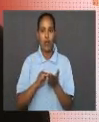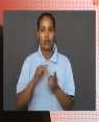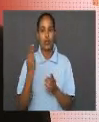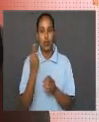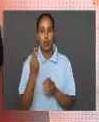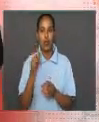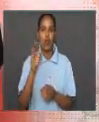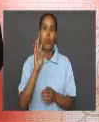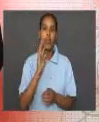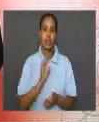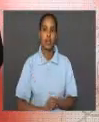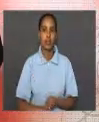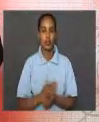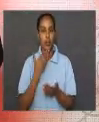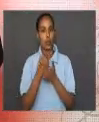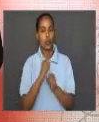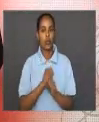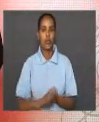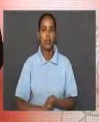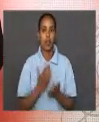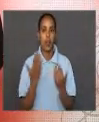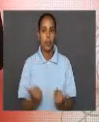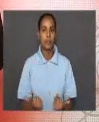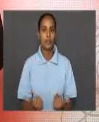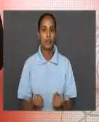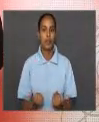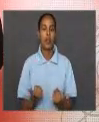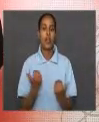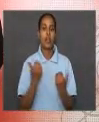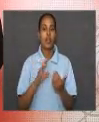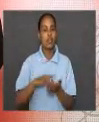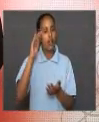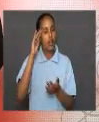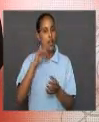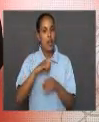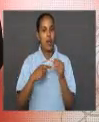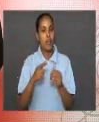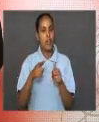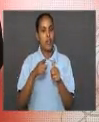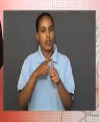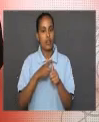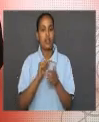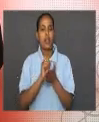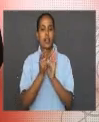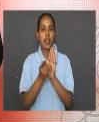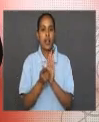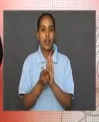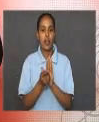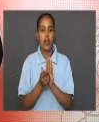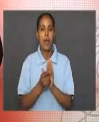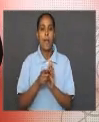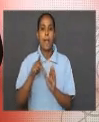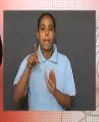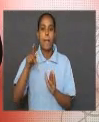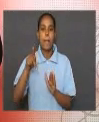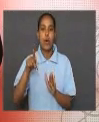water. Good work. Now, let us learn about our first example of a